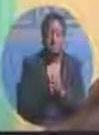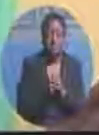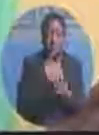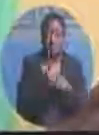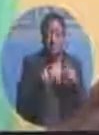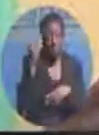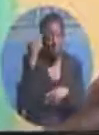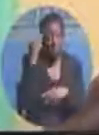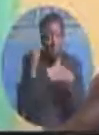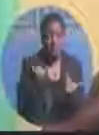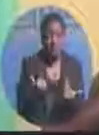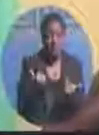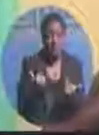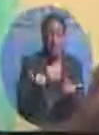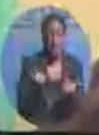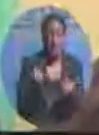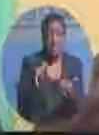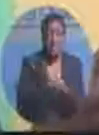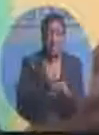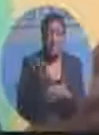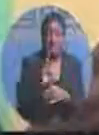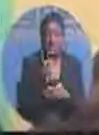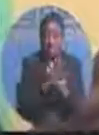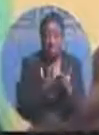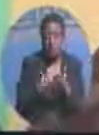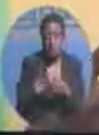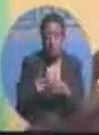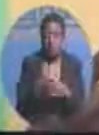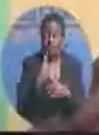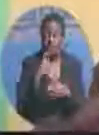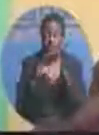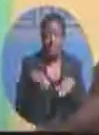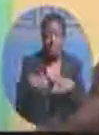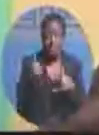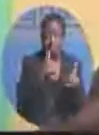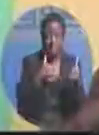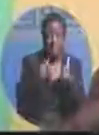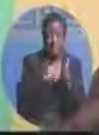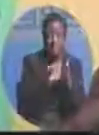other crime fighters to put up a valiant battle that is necessary in this country.